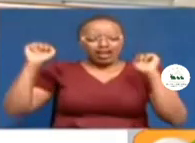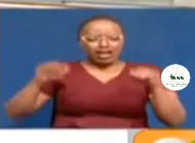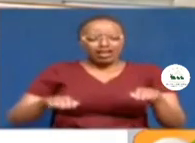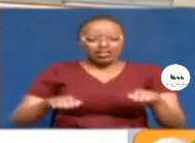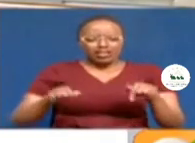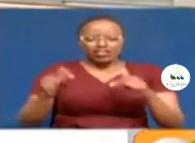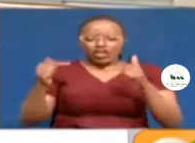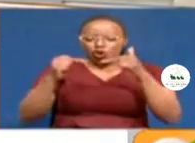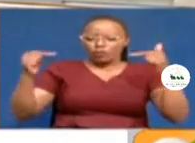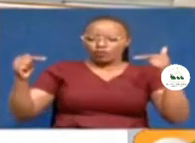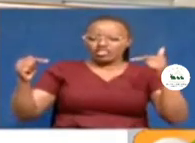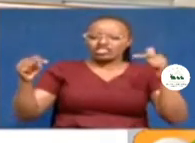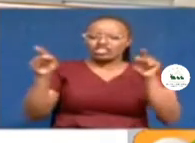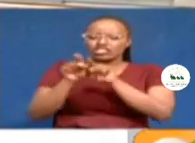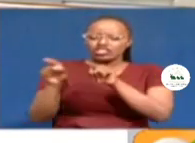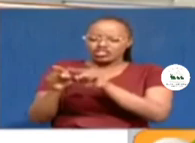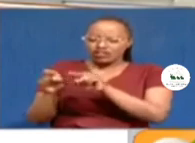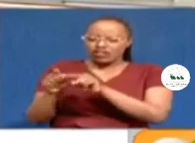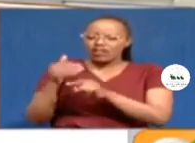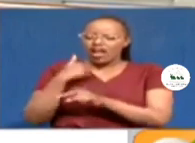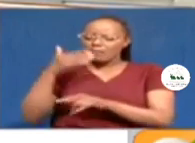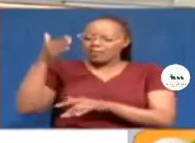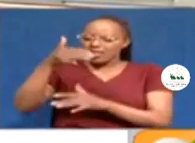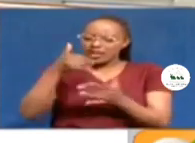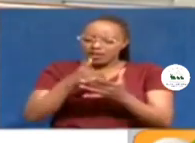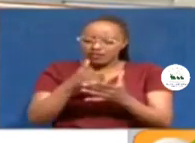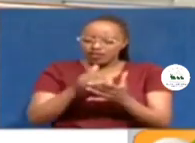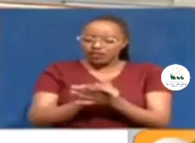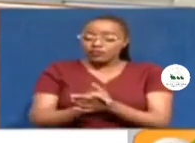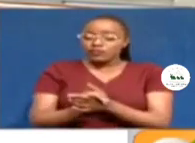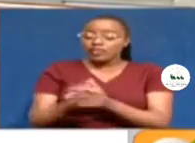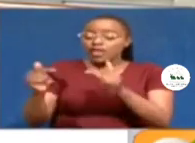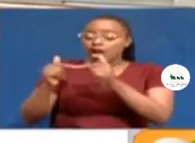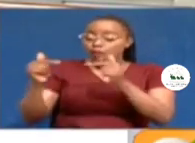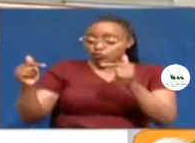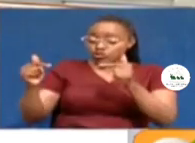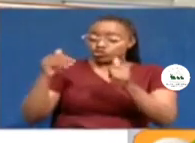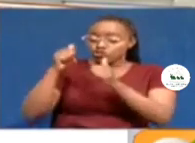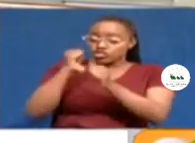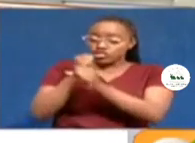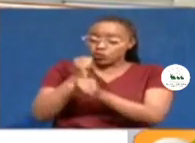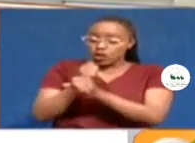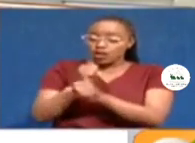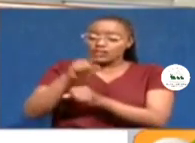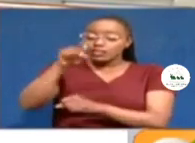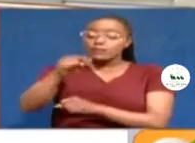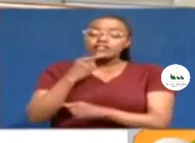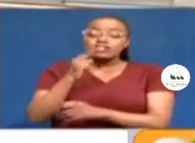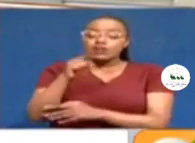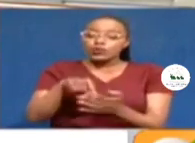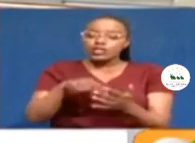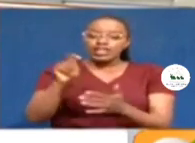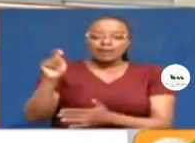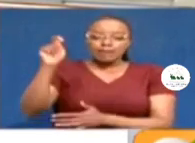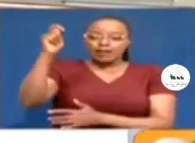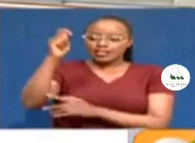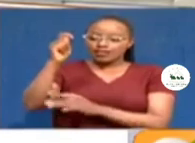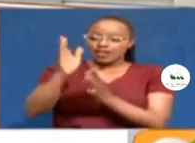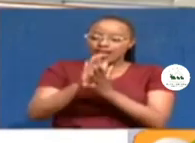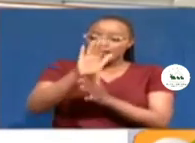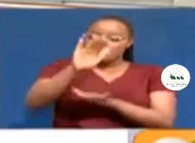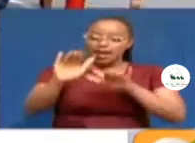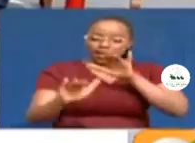The opposition is also shipwrecked. A functional opposition would be telling the president and